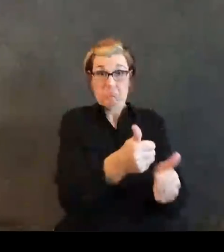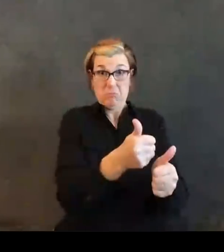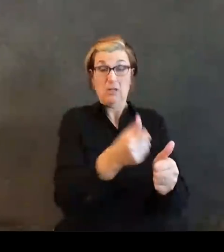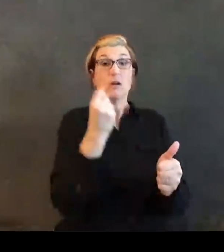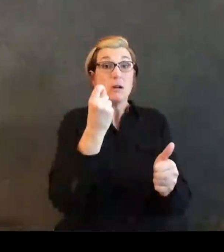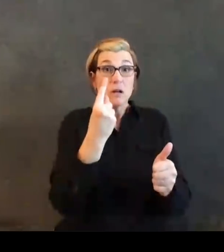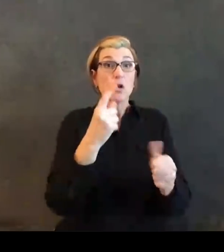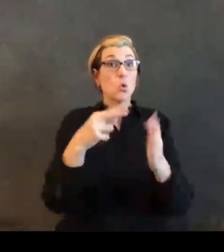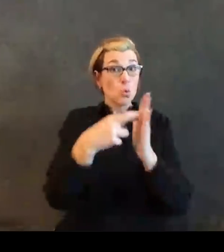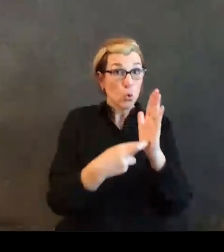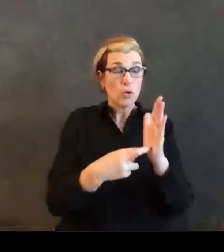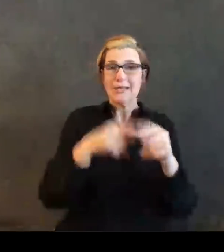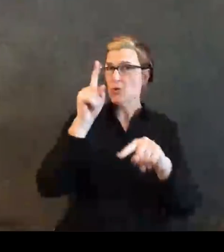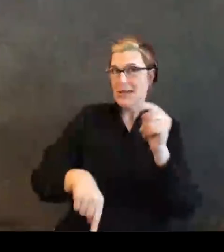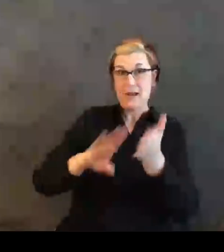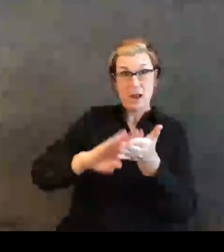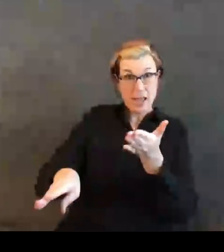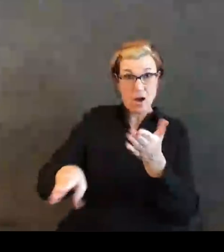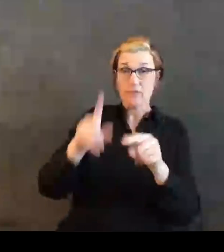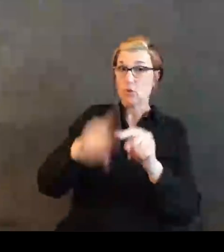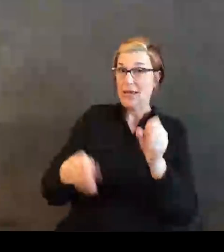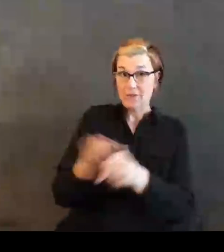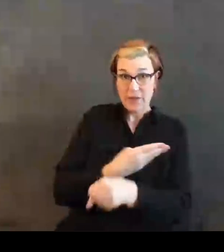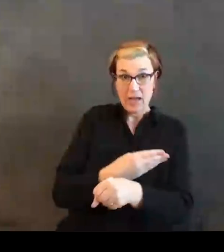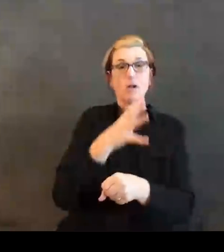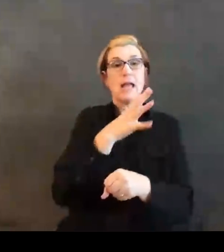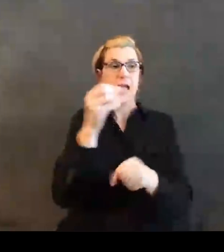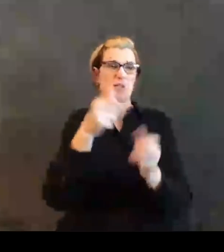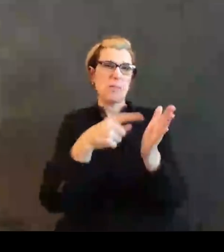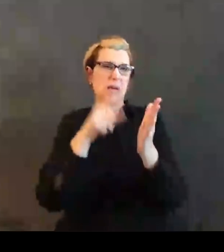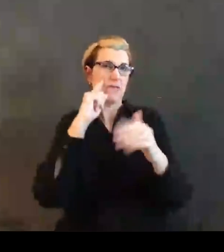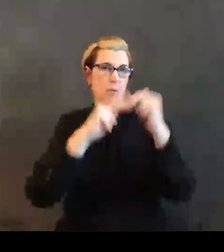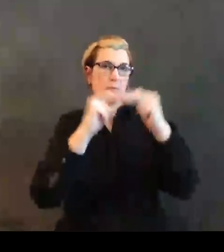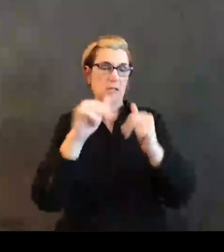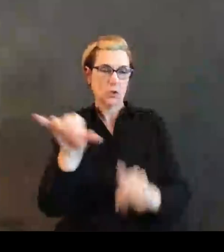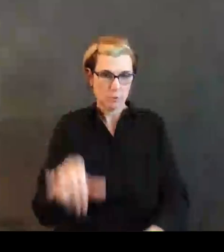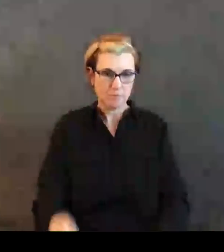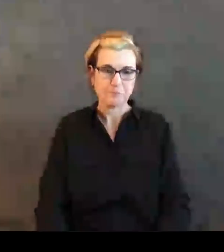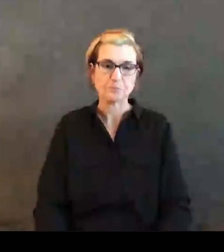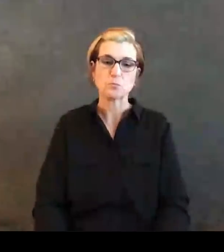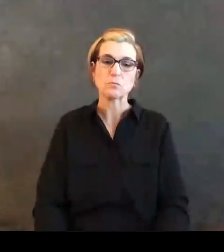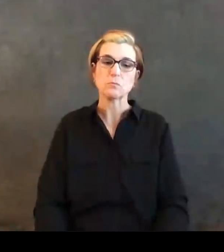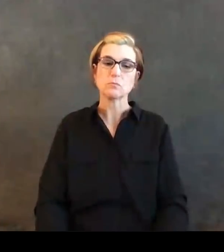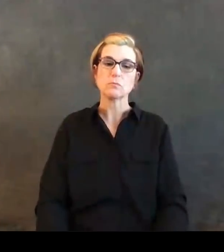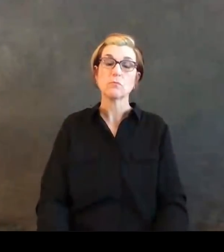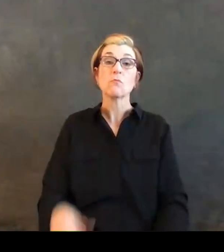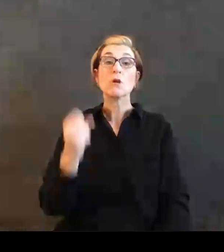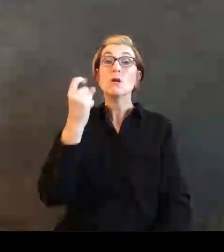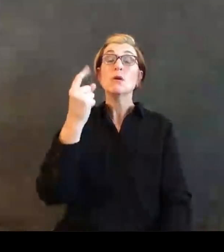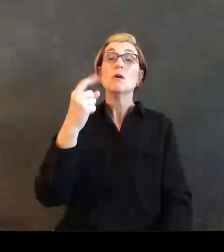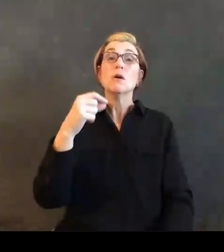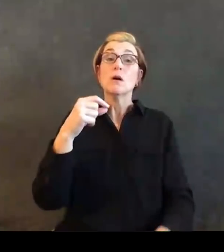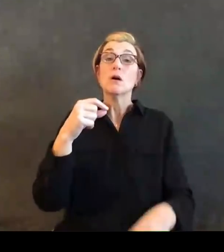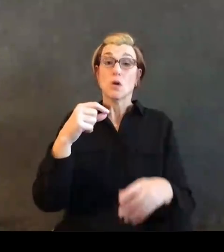employed. These are SBA loans, but the Treasury will be issuing new regulations authorizing almost every